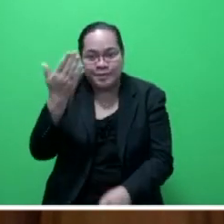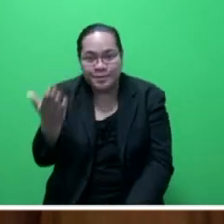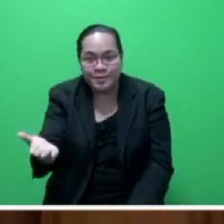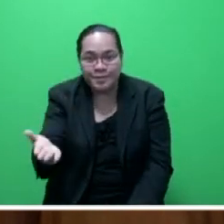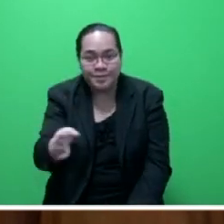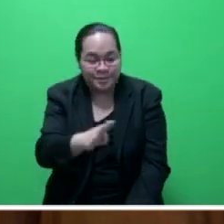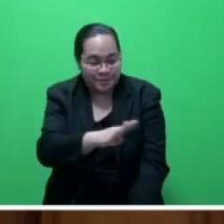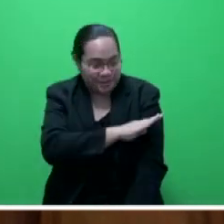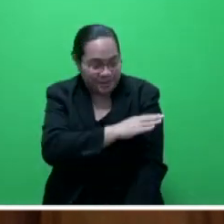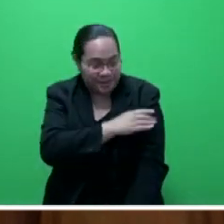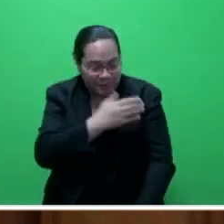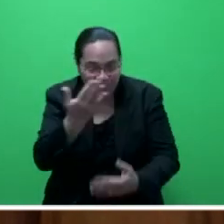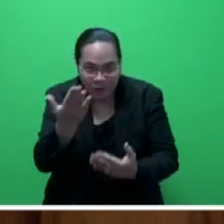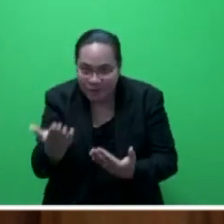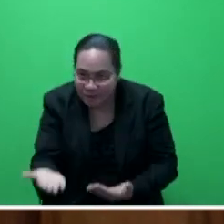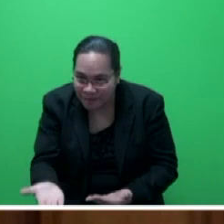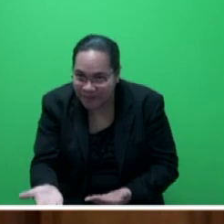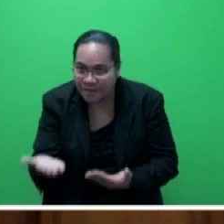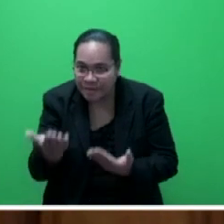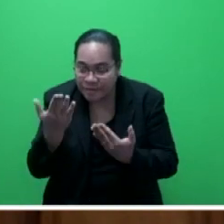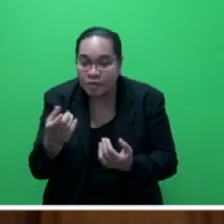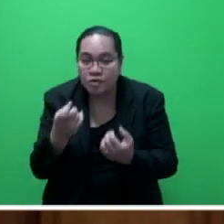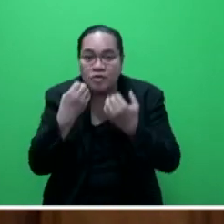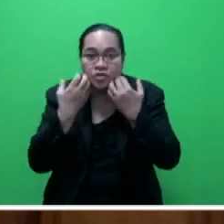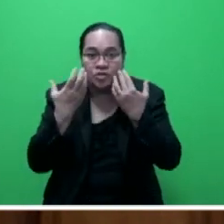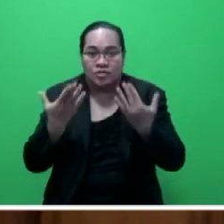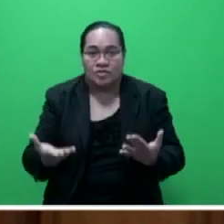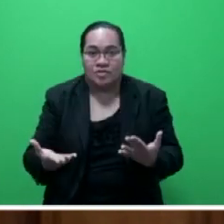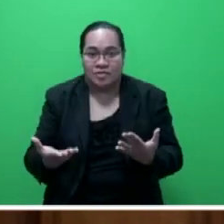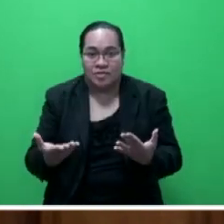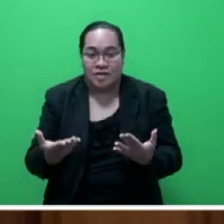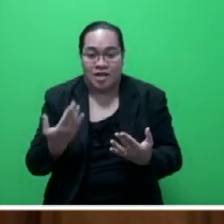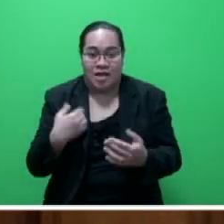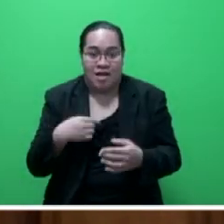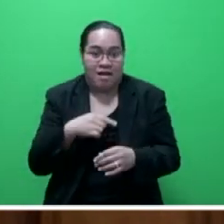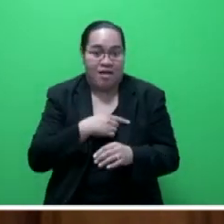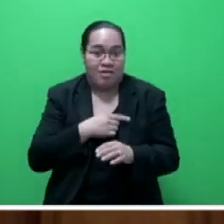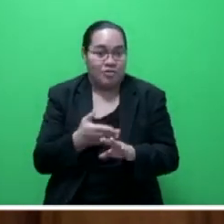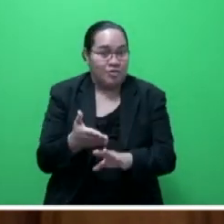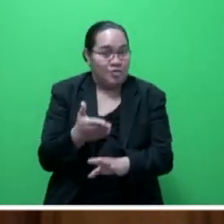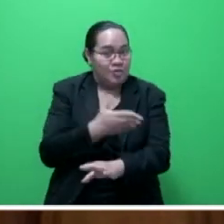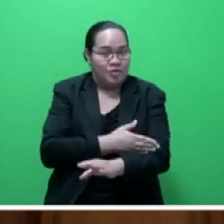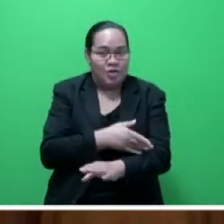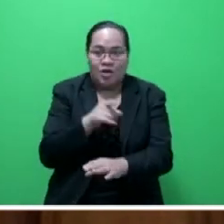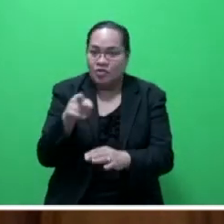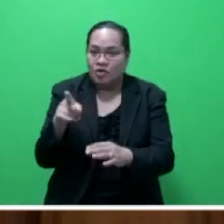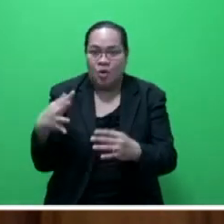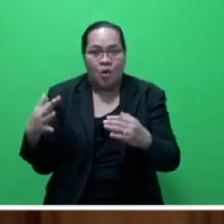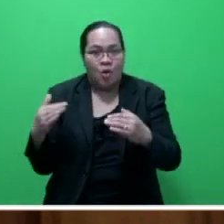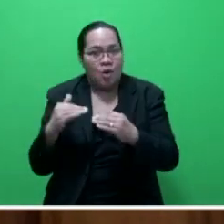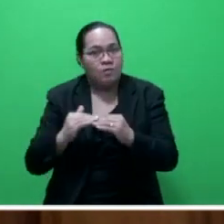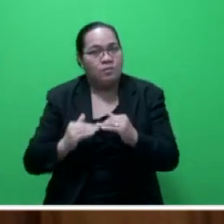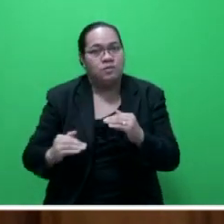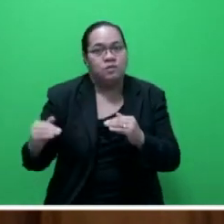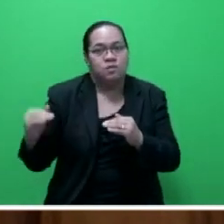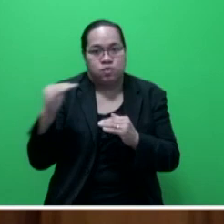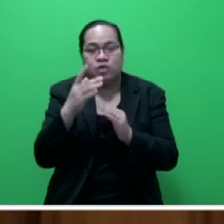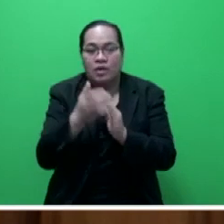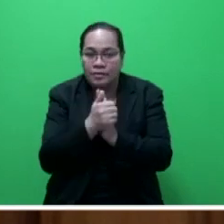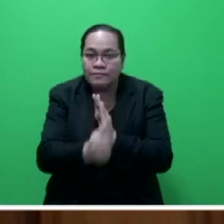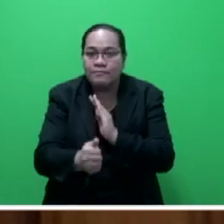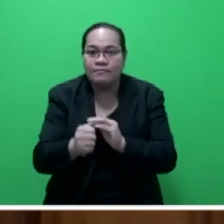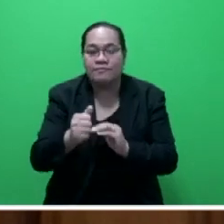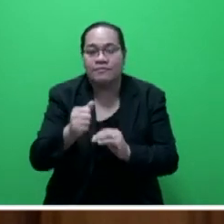Honourable Burenge Bainimarama, demonstrated very early that it has unmatched capability to put in